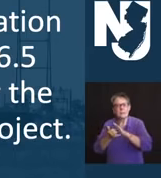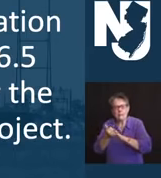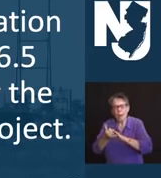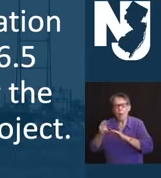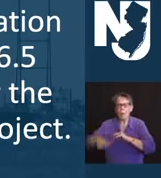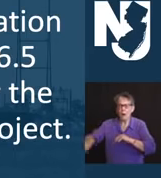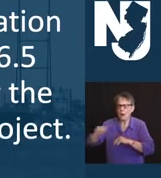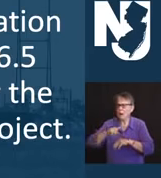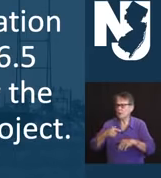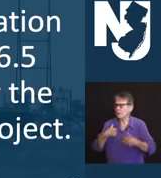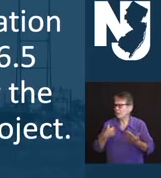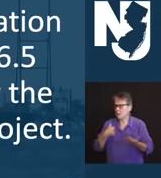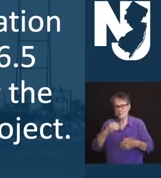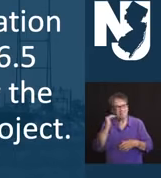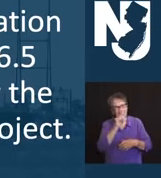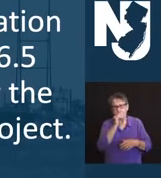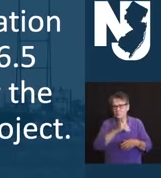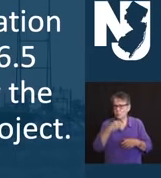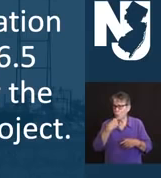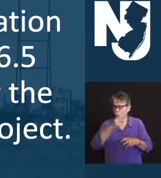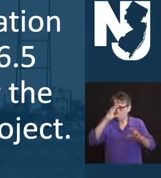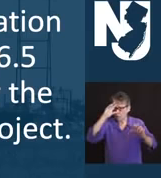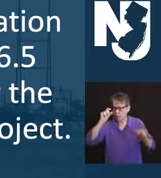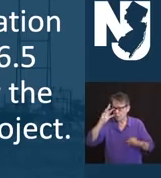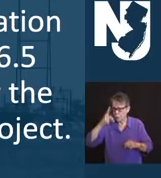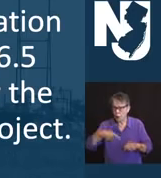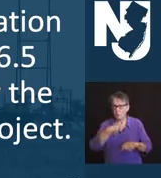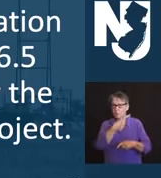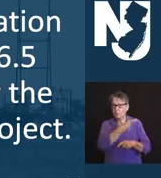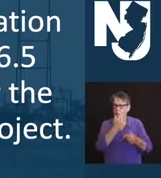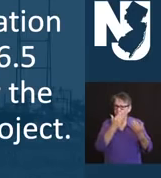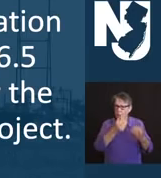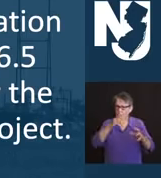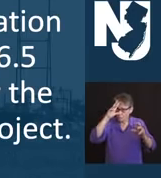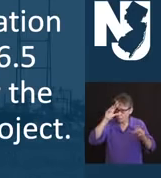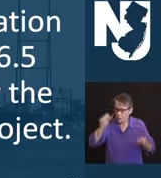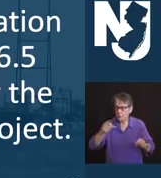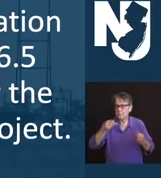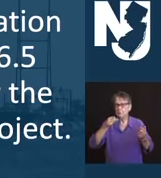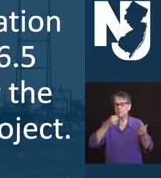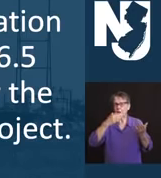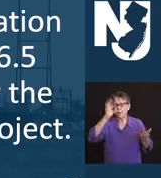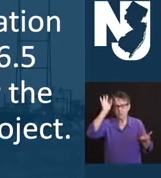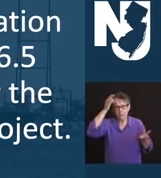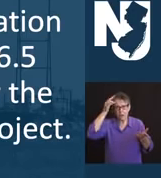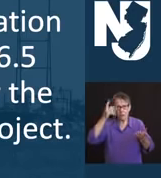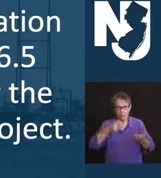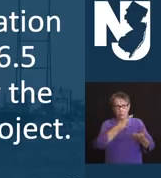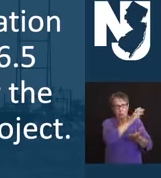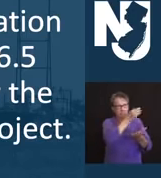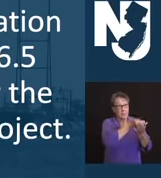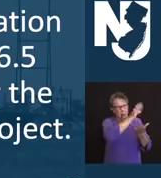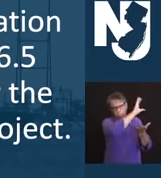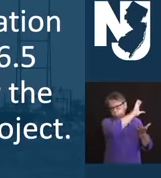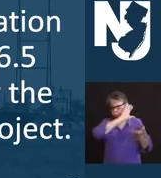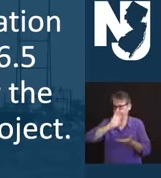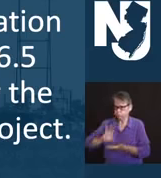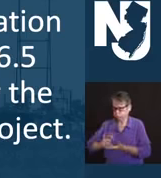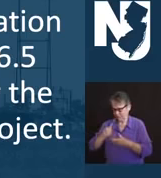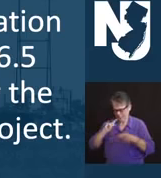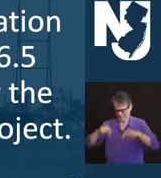now coming to fruition, and I thank the President and the federal administration for their commitment to this project and to helping us usher